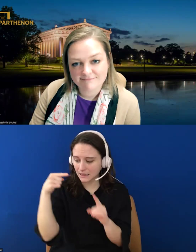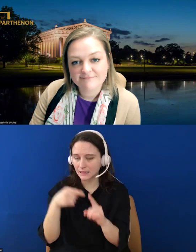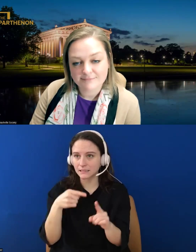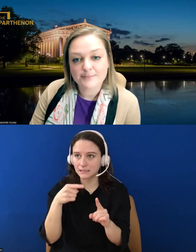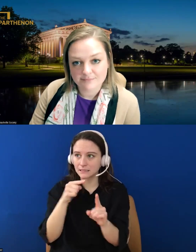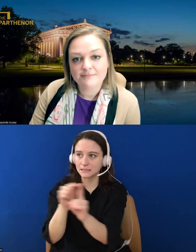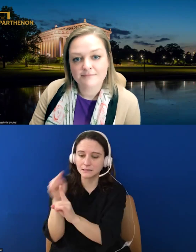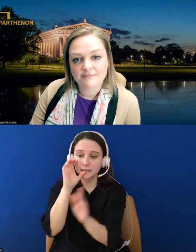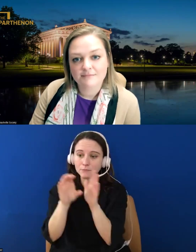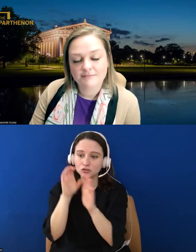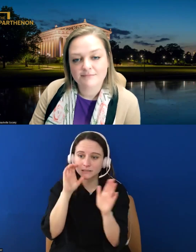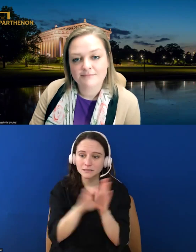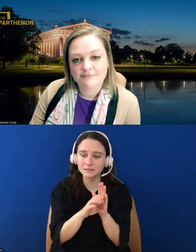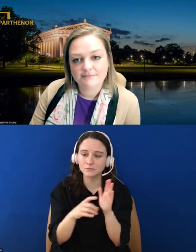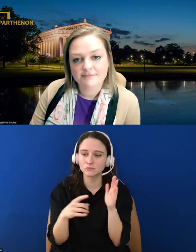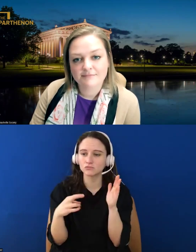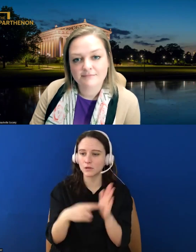images represent